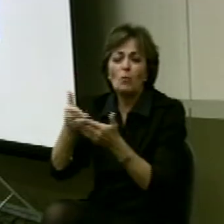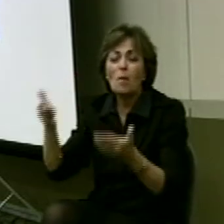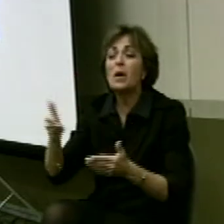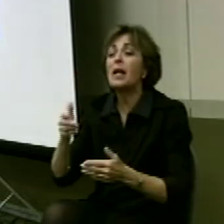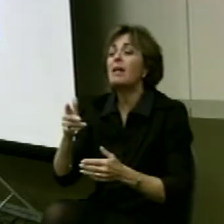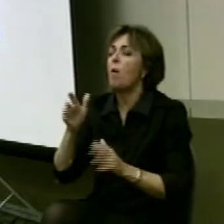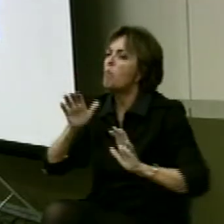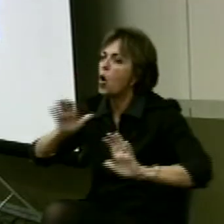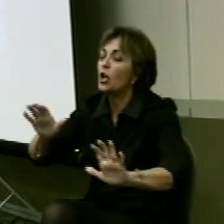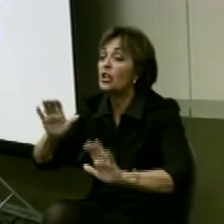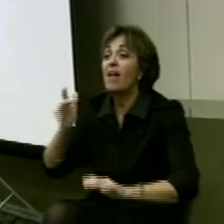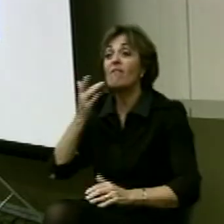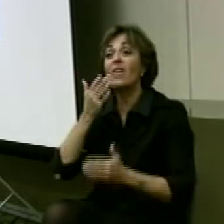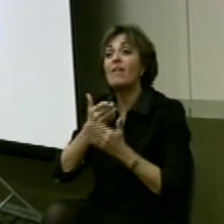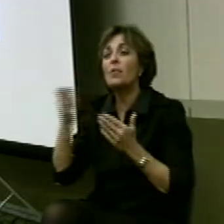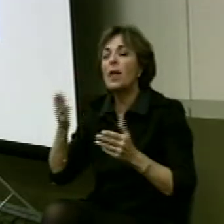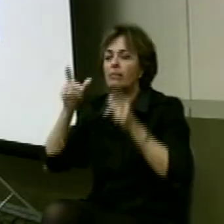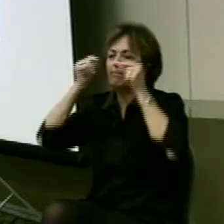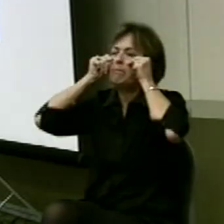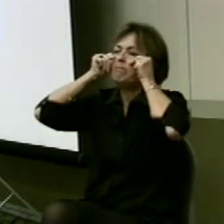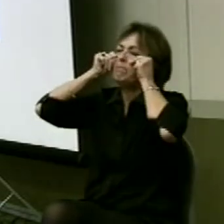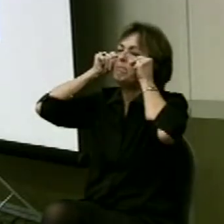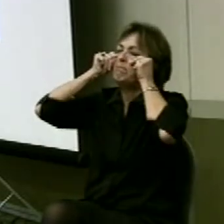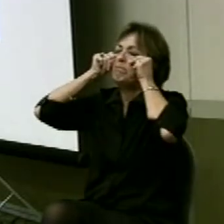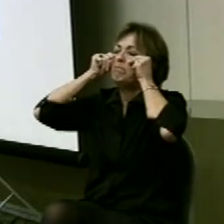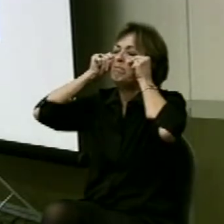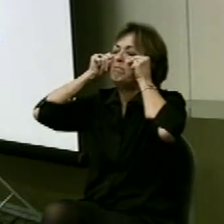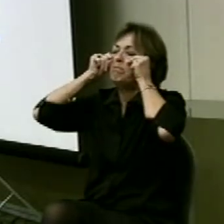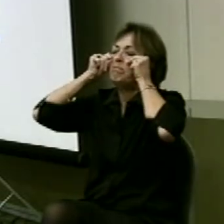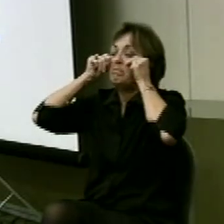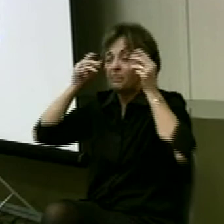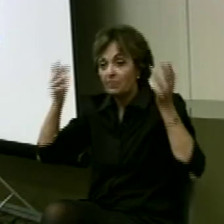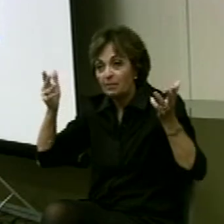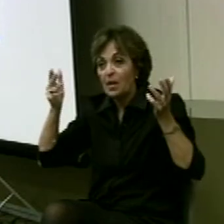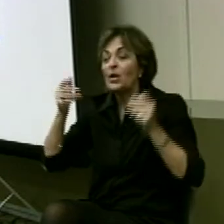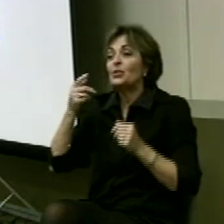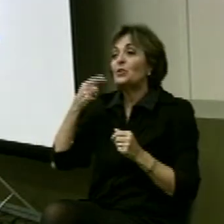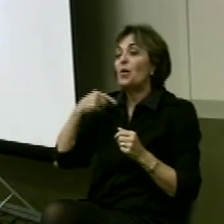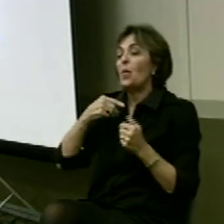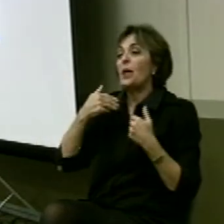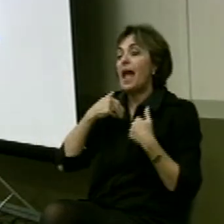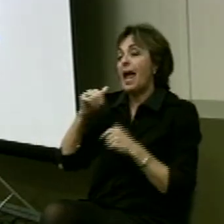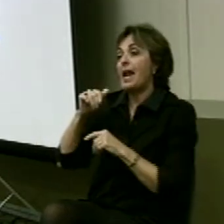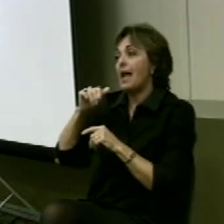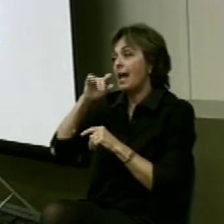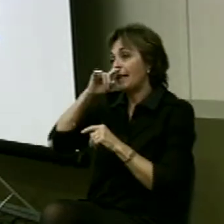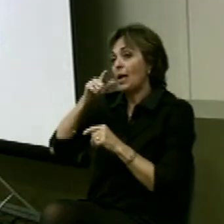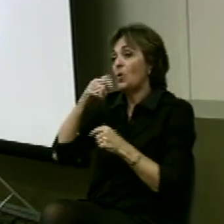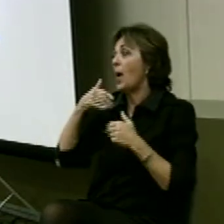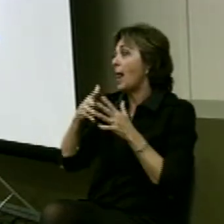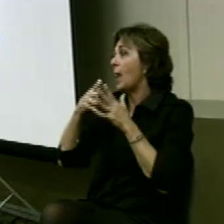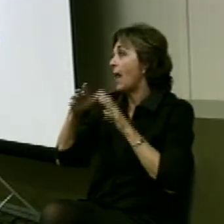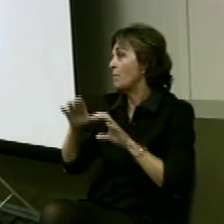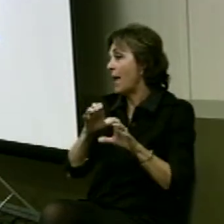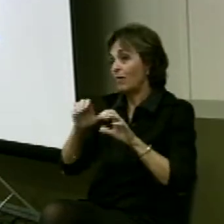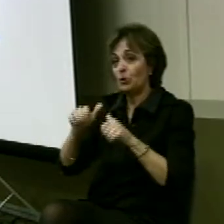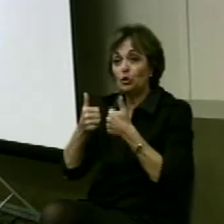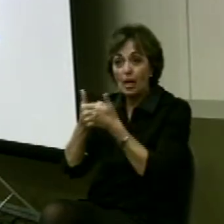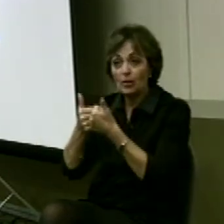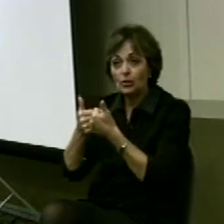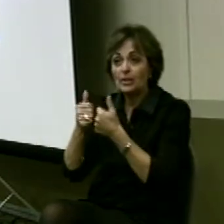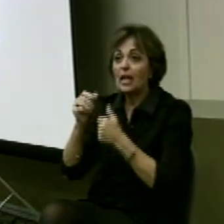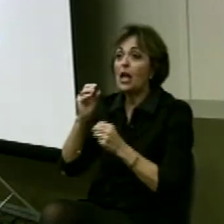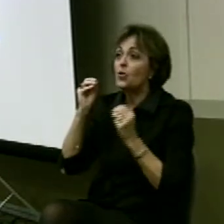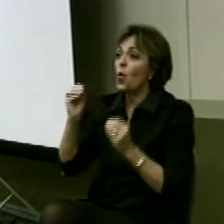toys, took property, pushed, and his favorite thing to do was close his eyes. Okay? So we had a kid